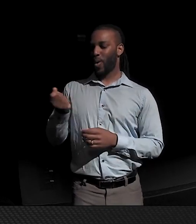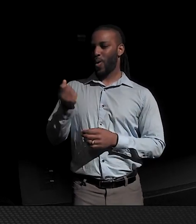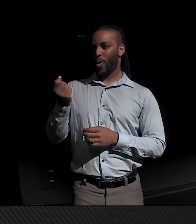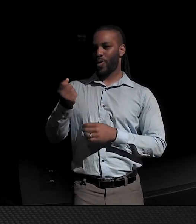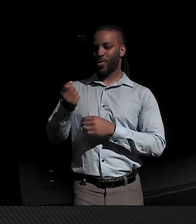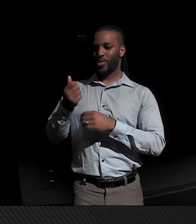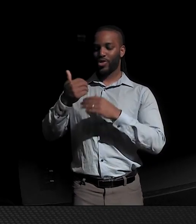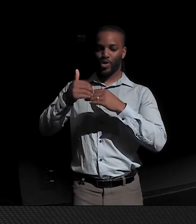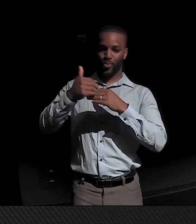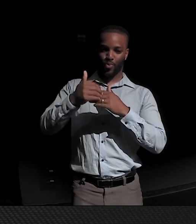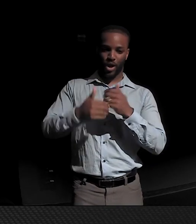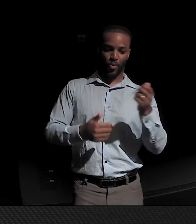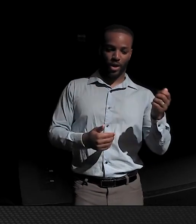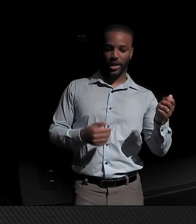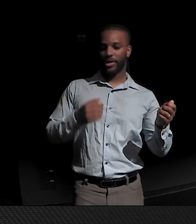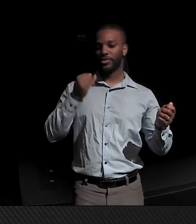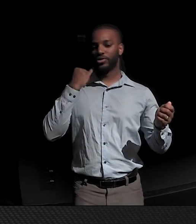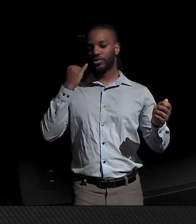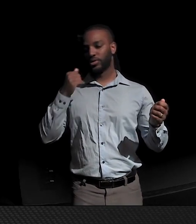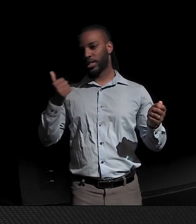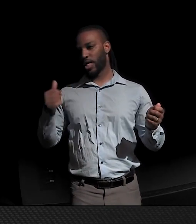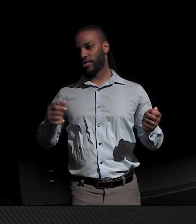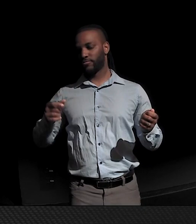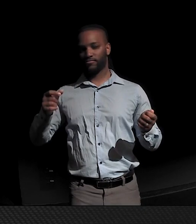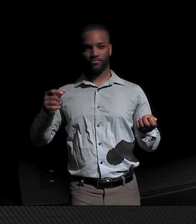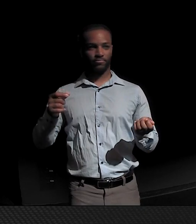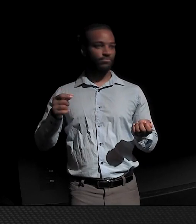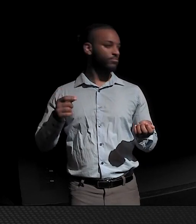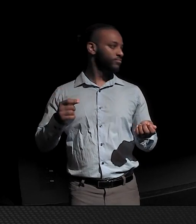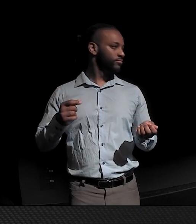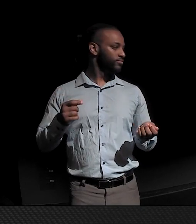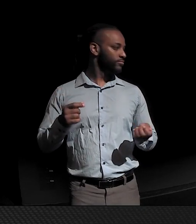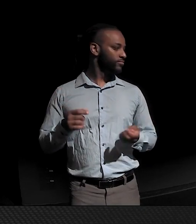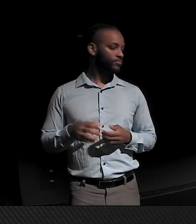the bread in one hand and the juice in the other.